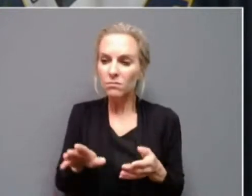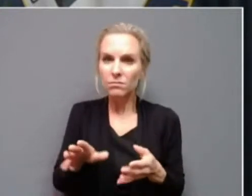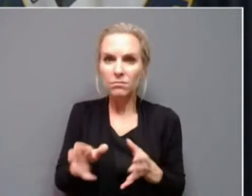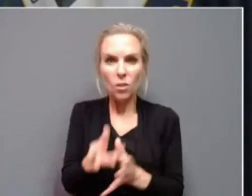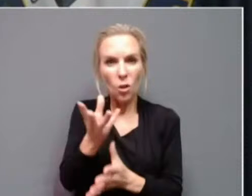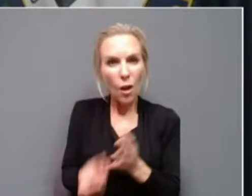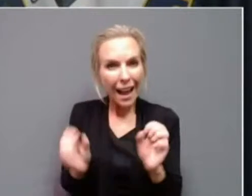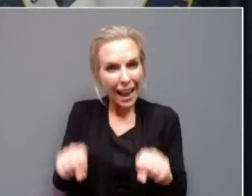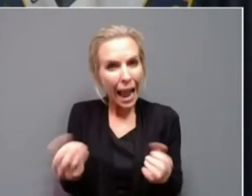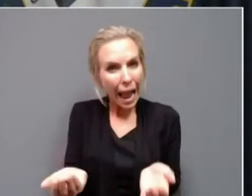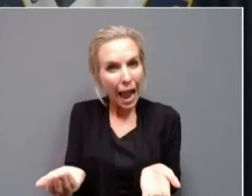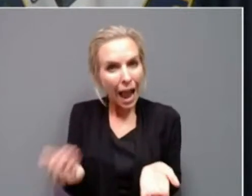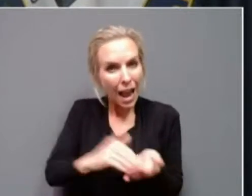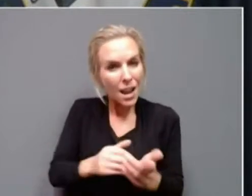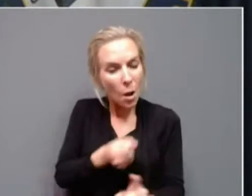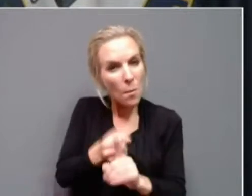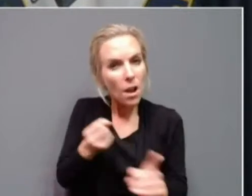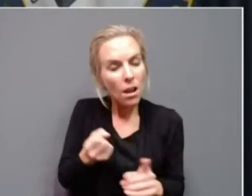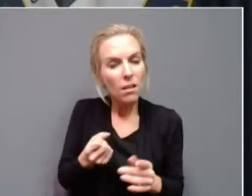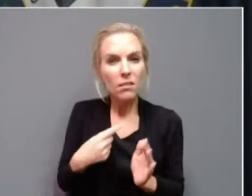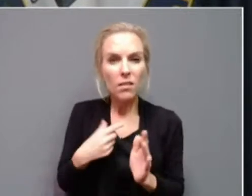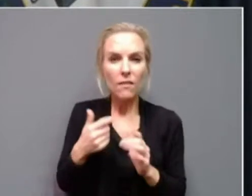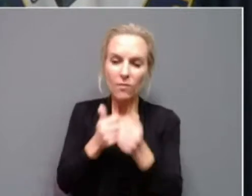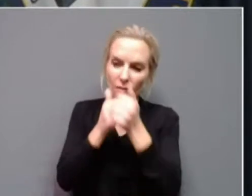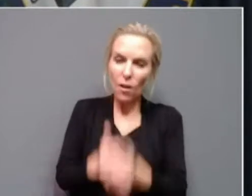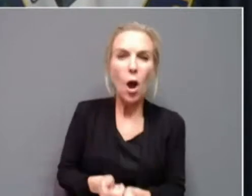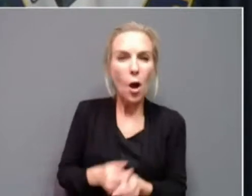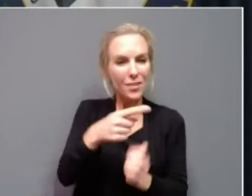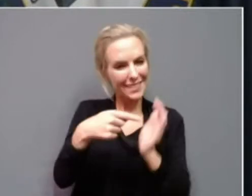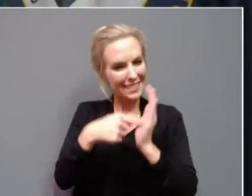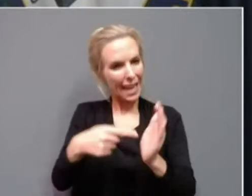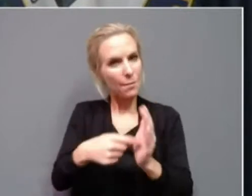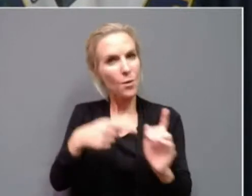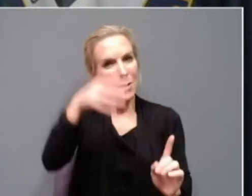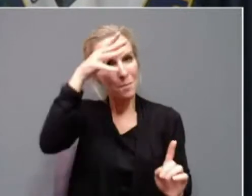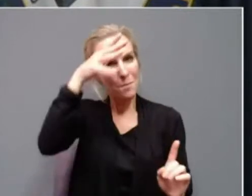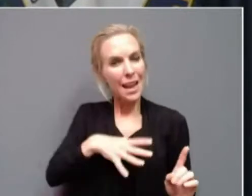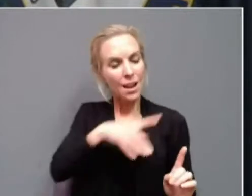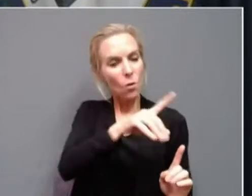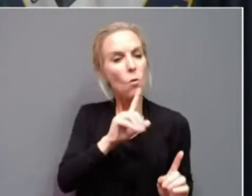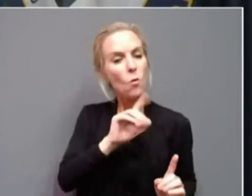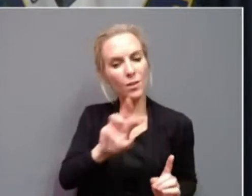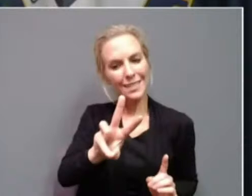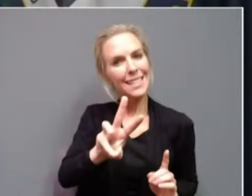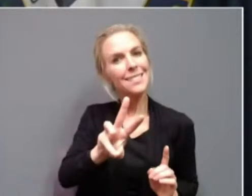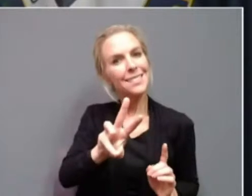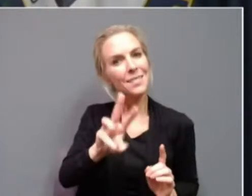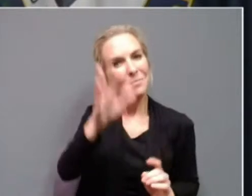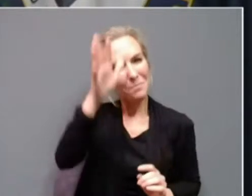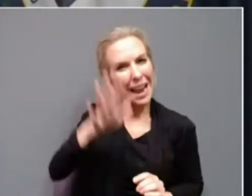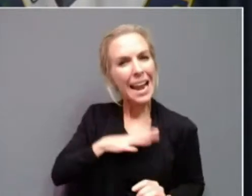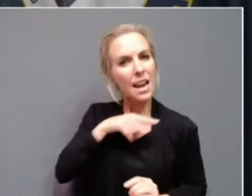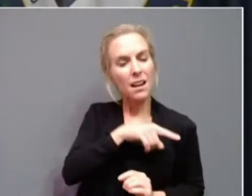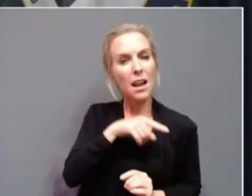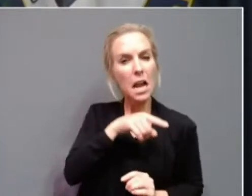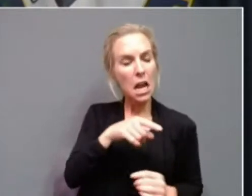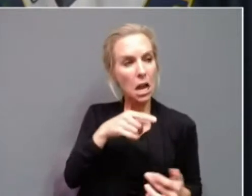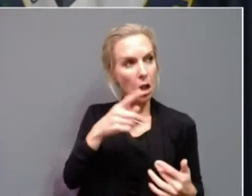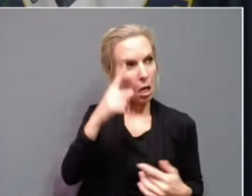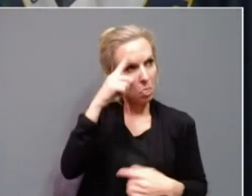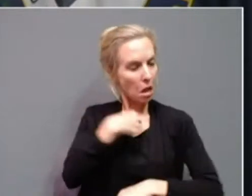Can we not follow the example of the 106-year-old willing to roll up their sleeve? Listen, he wasn't worried the vaccine was going to hurt